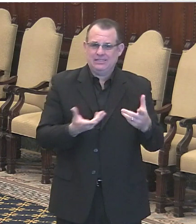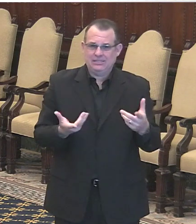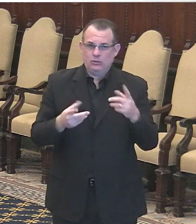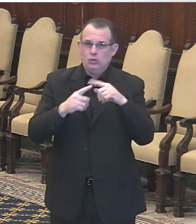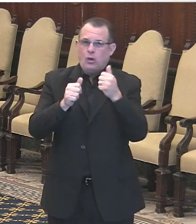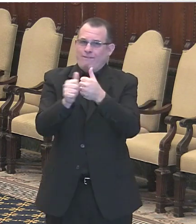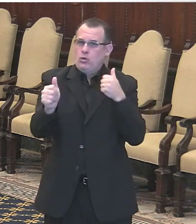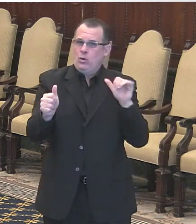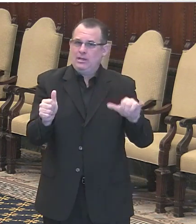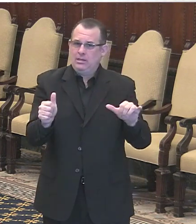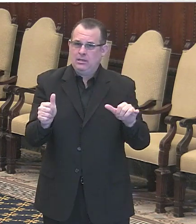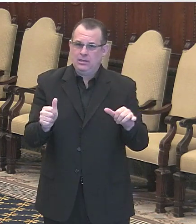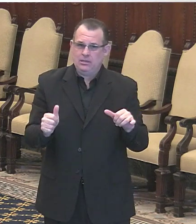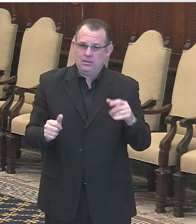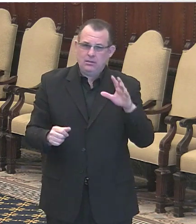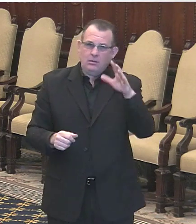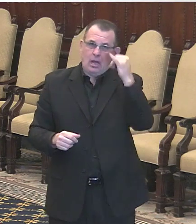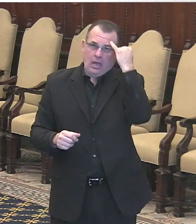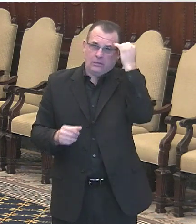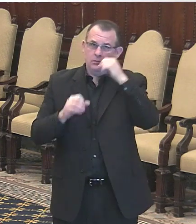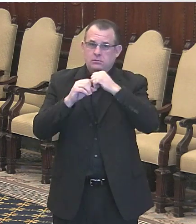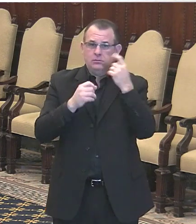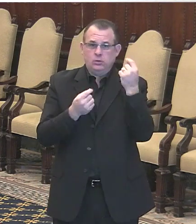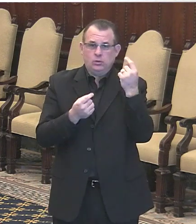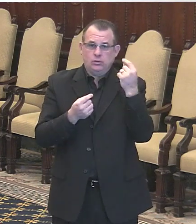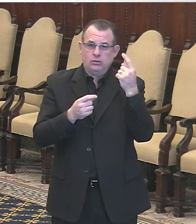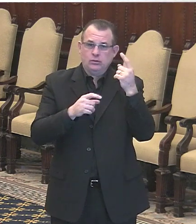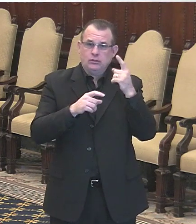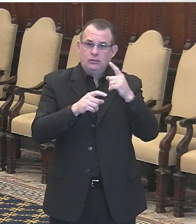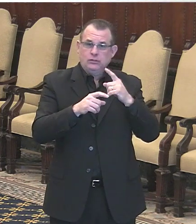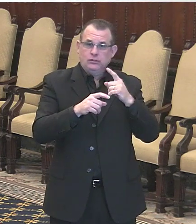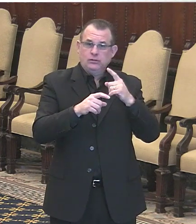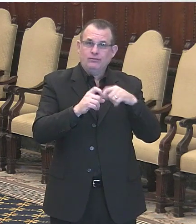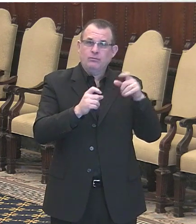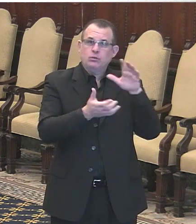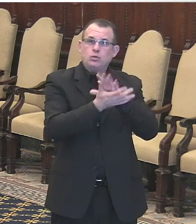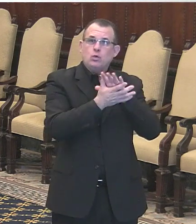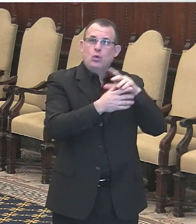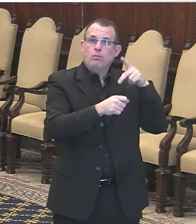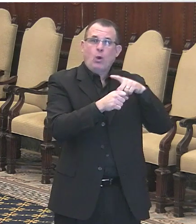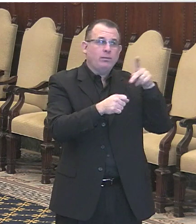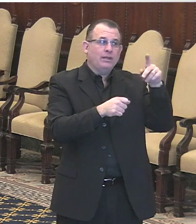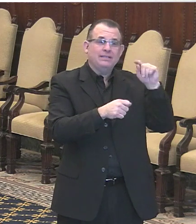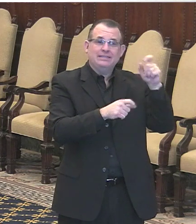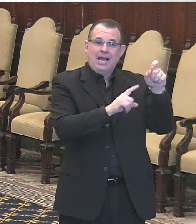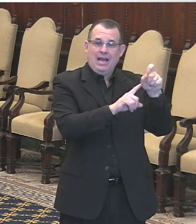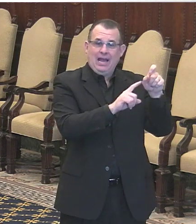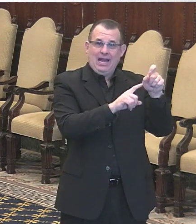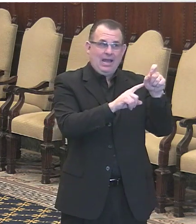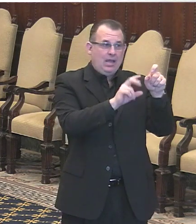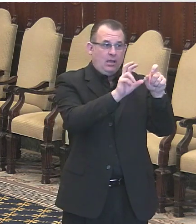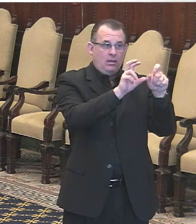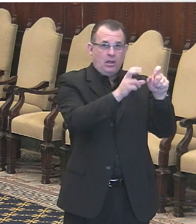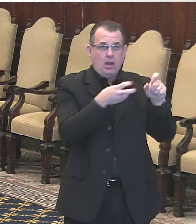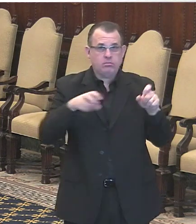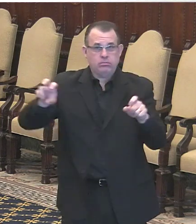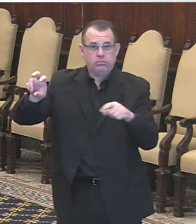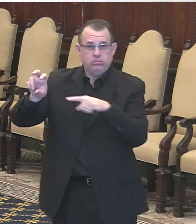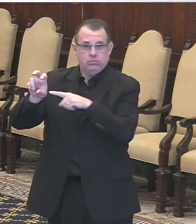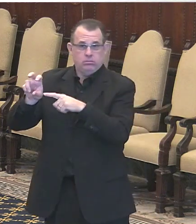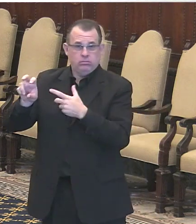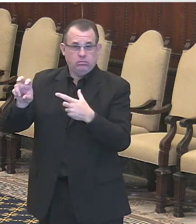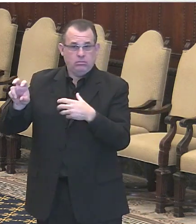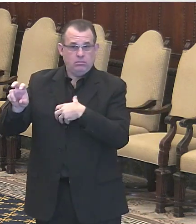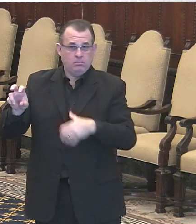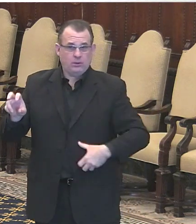is dedicated from the soda tax to, rebuild and all the soda tax projects. I am not in favor of that. We need to